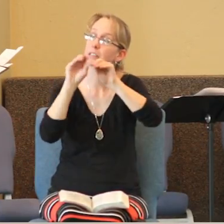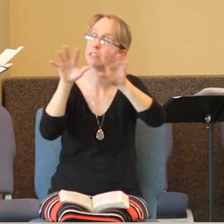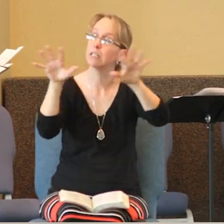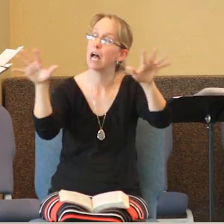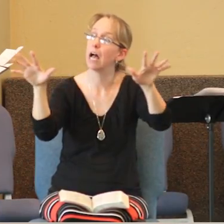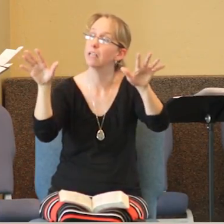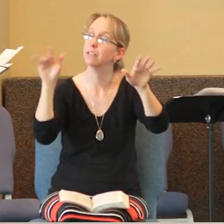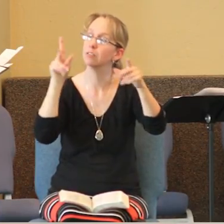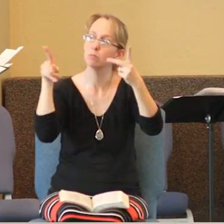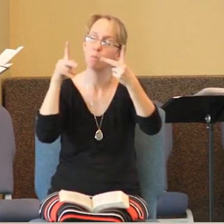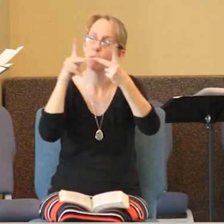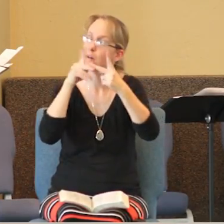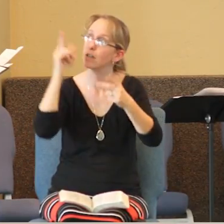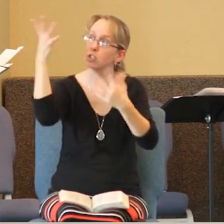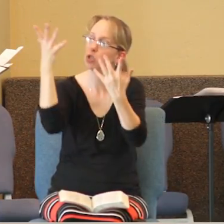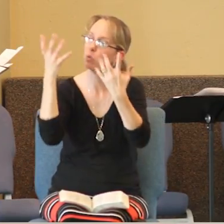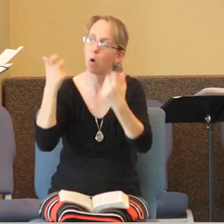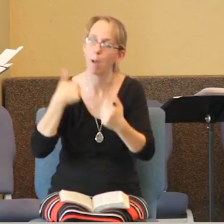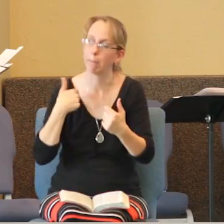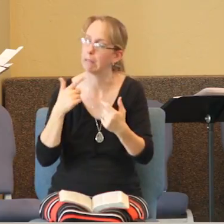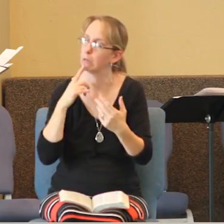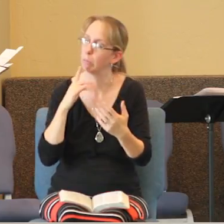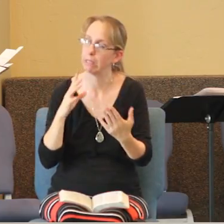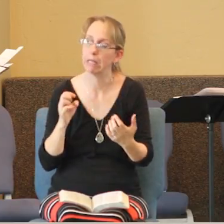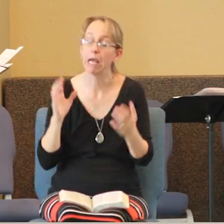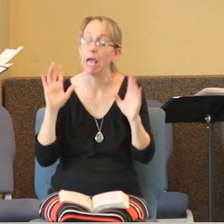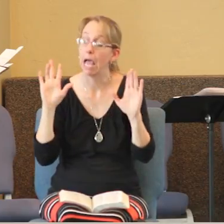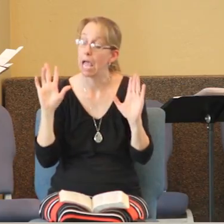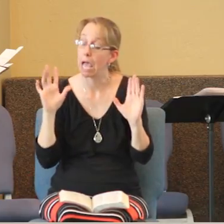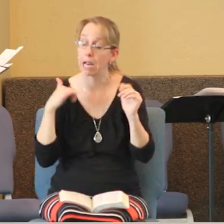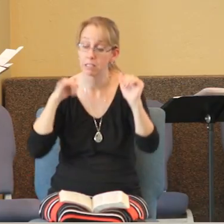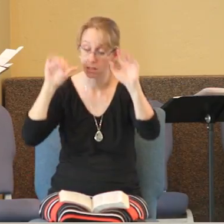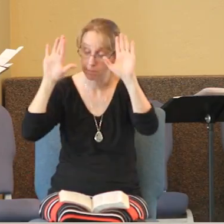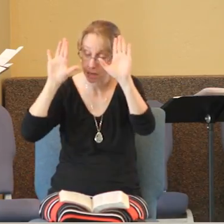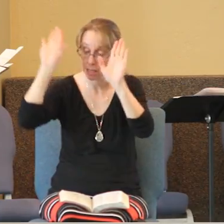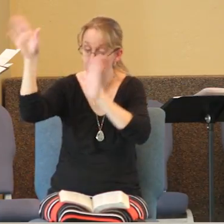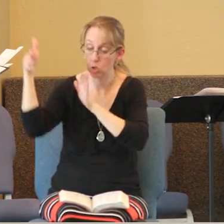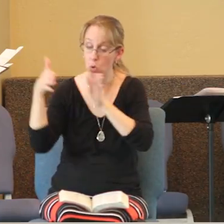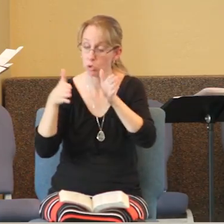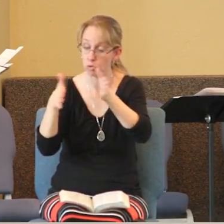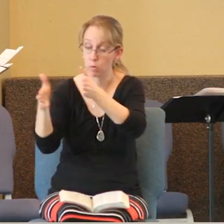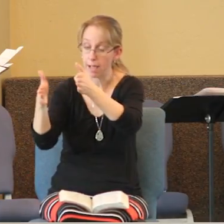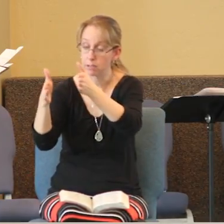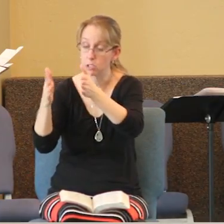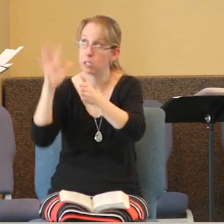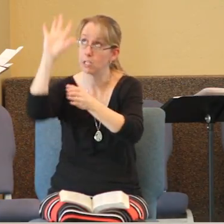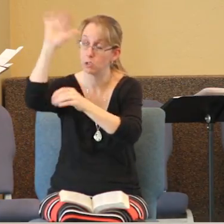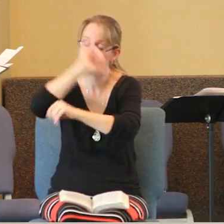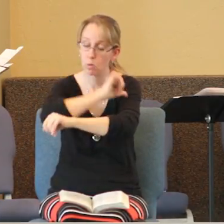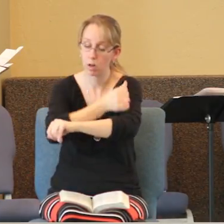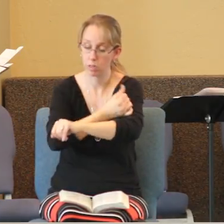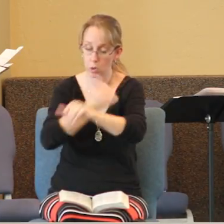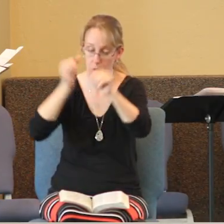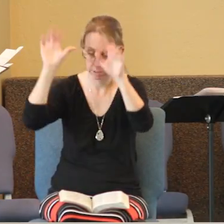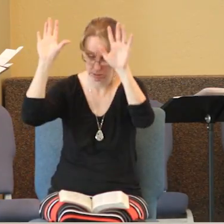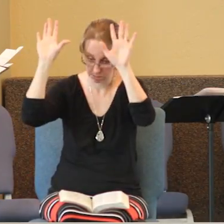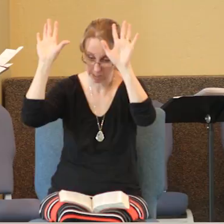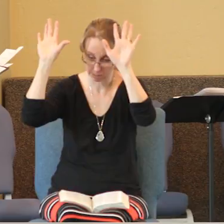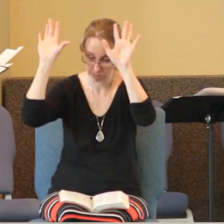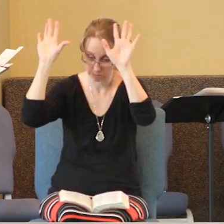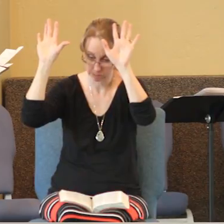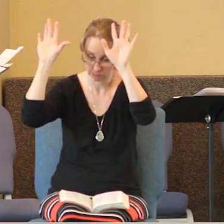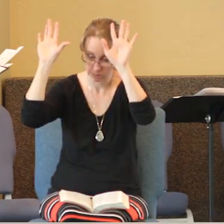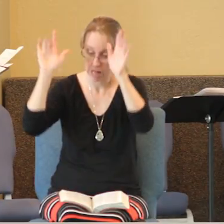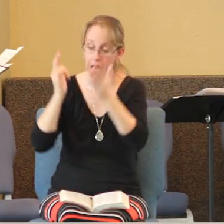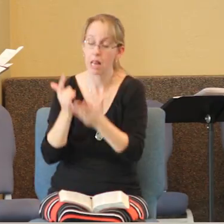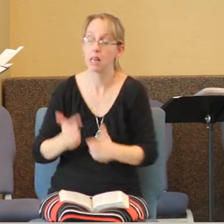Help me not to be glaring flashers or brights. Help me to be the light as perfect as you want me to be. And God,